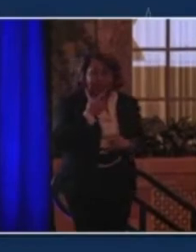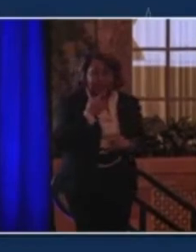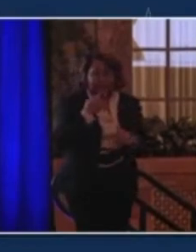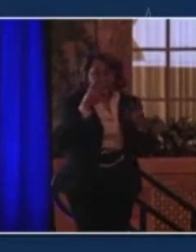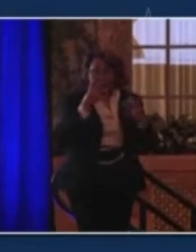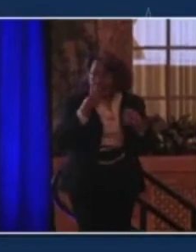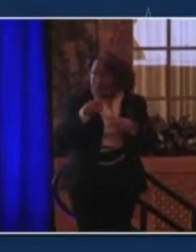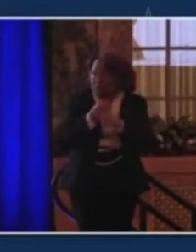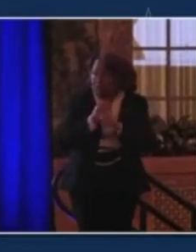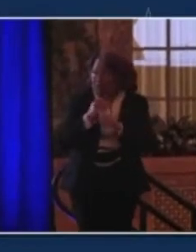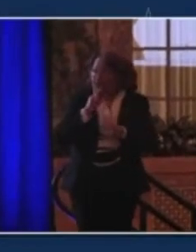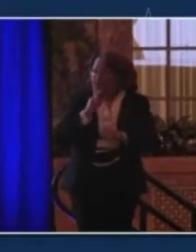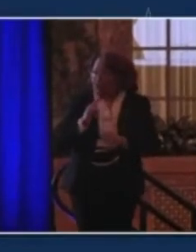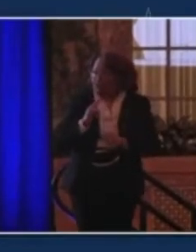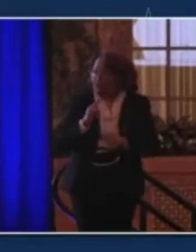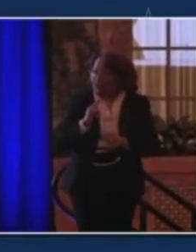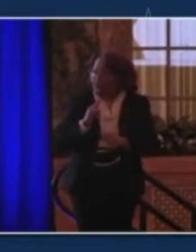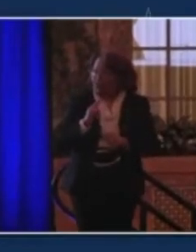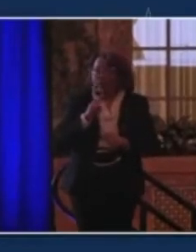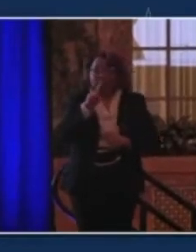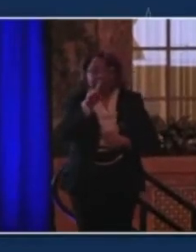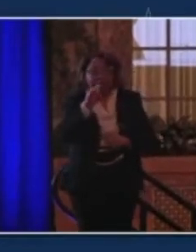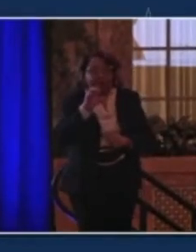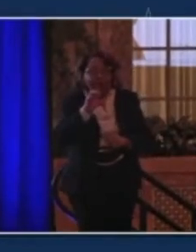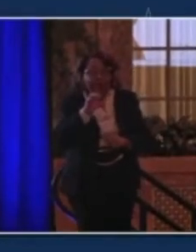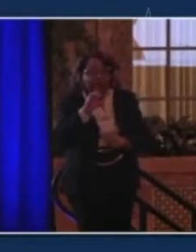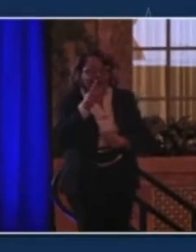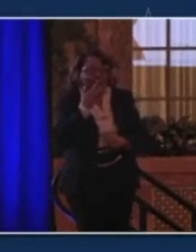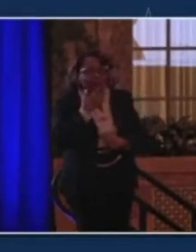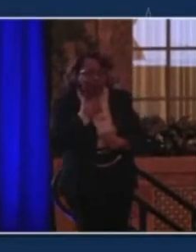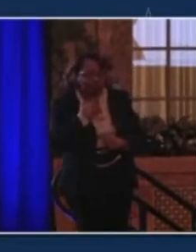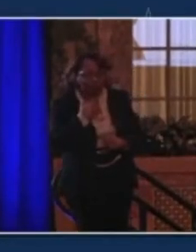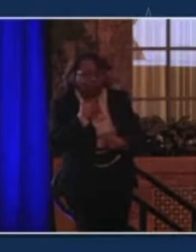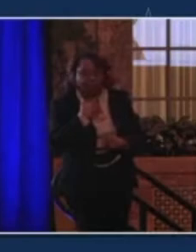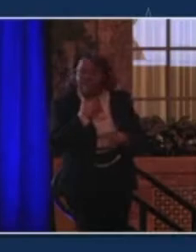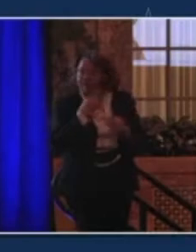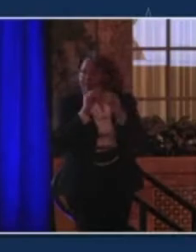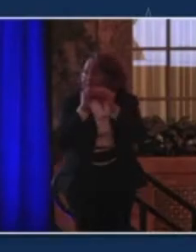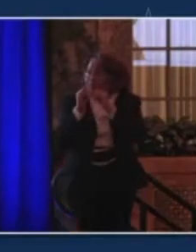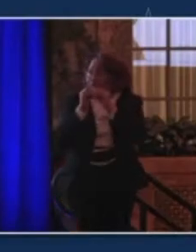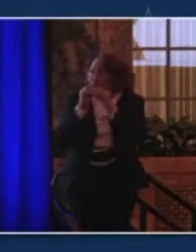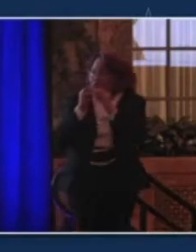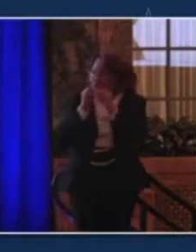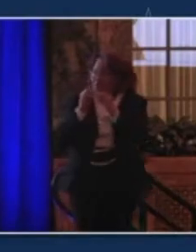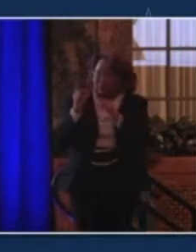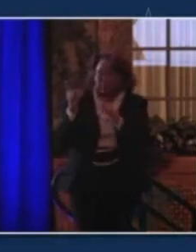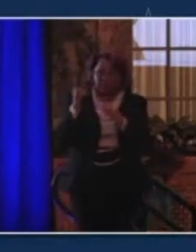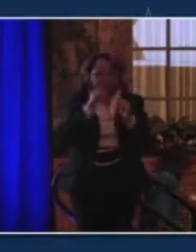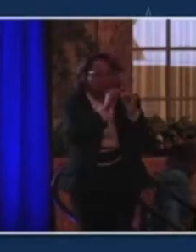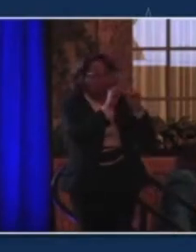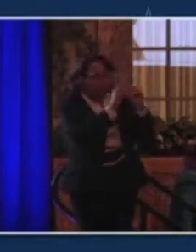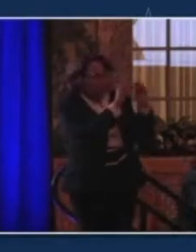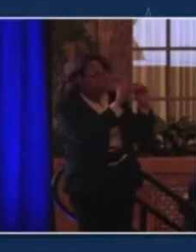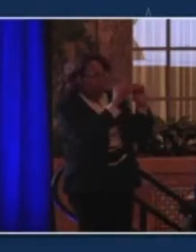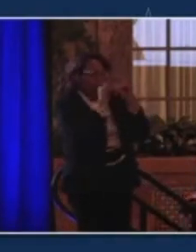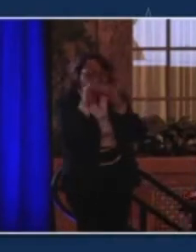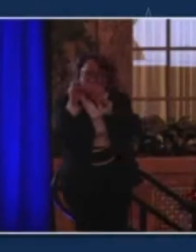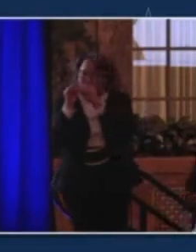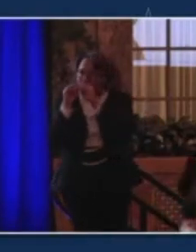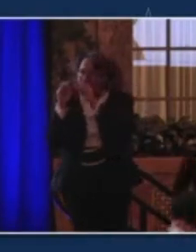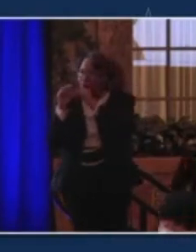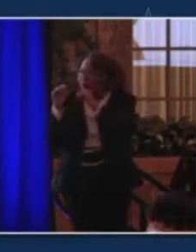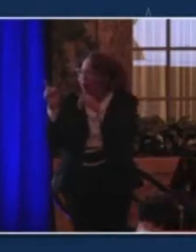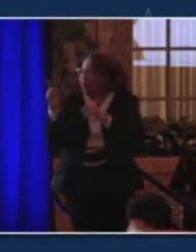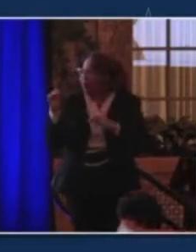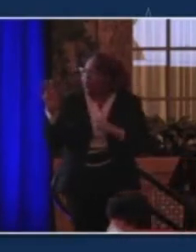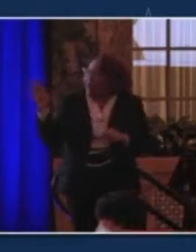sure that since Harold was a state rep, a state senator,